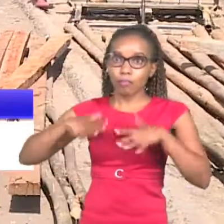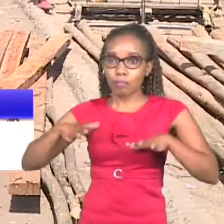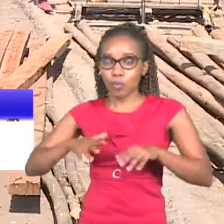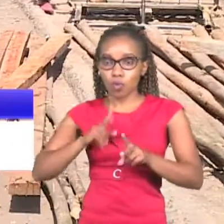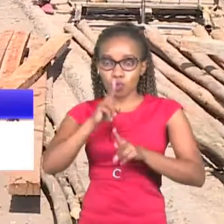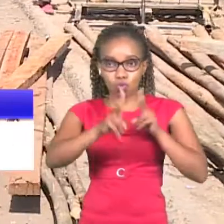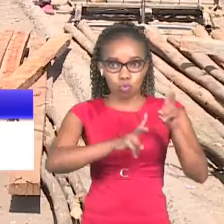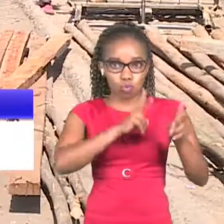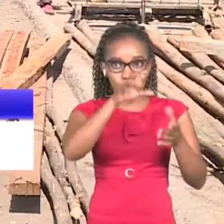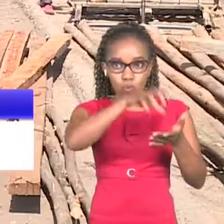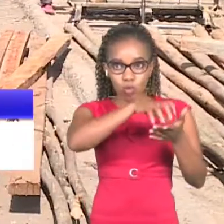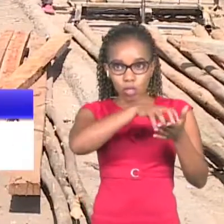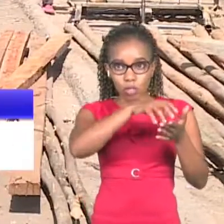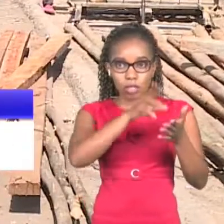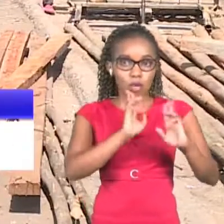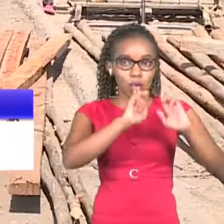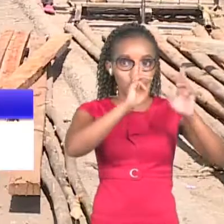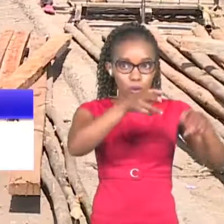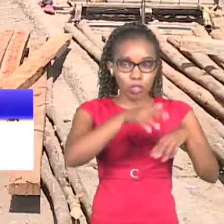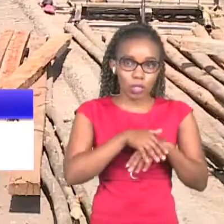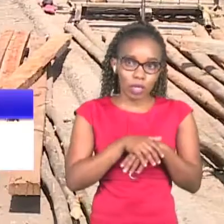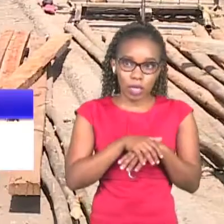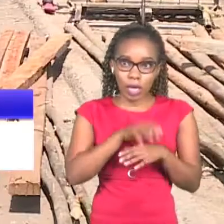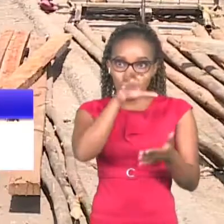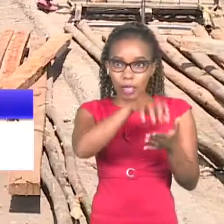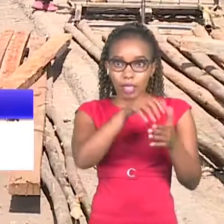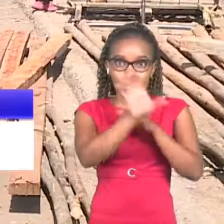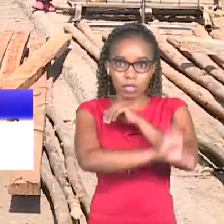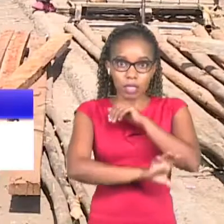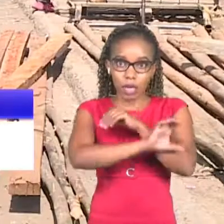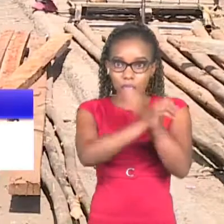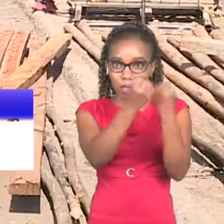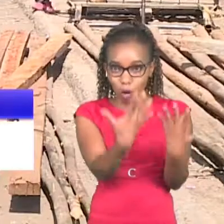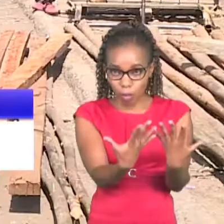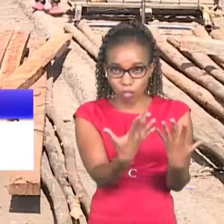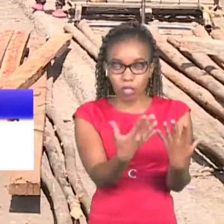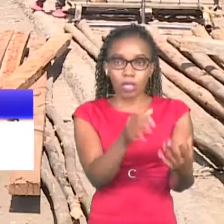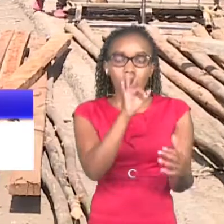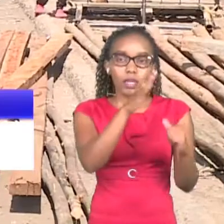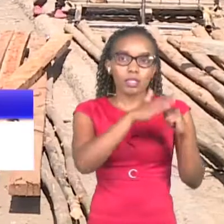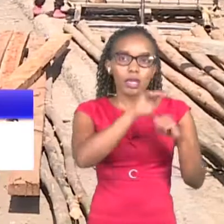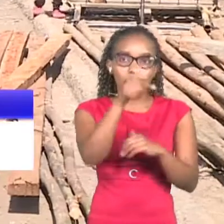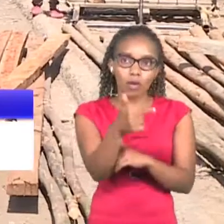new cases were recorded. Number of the cases in the country stands at